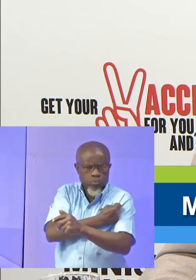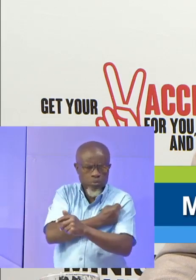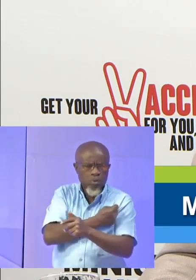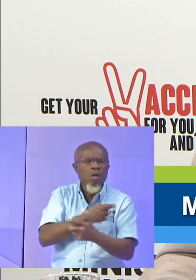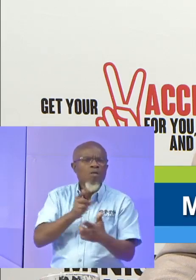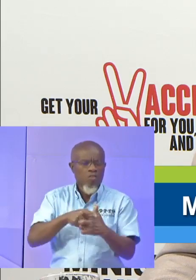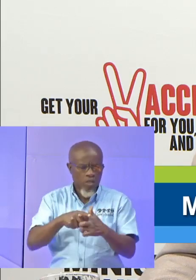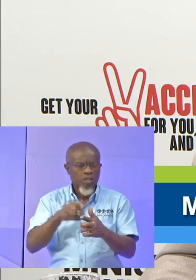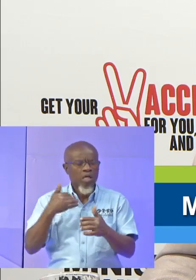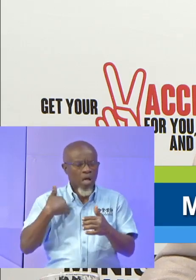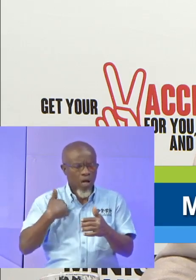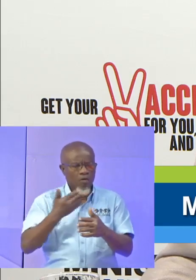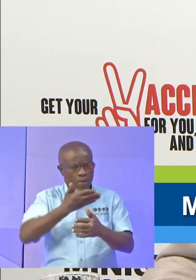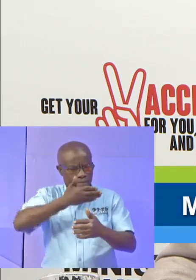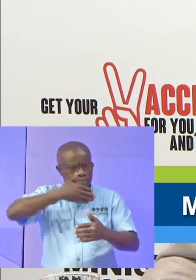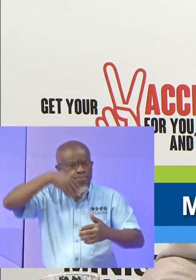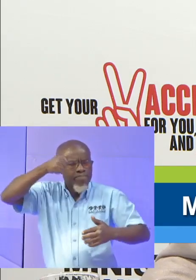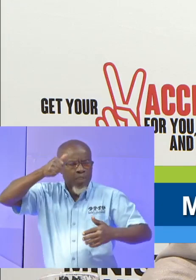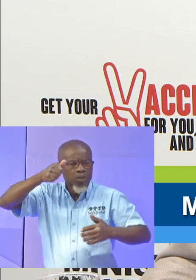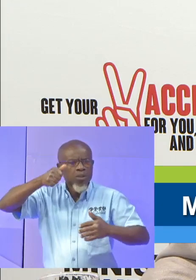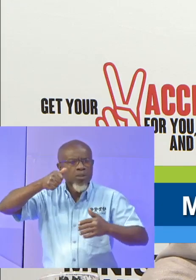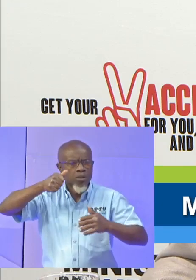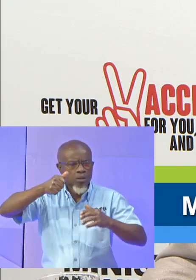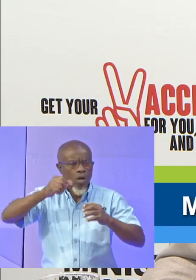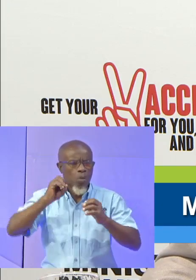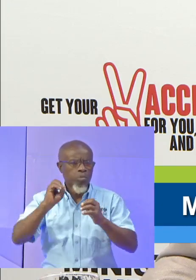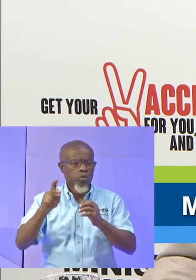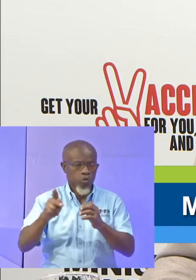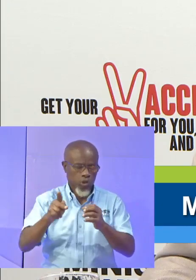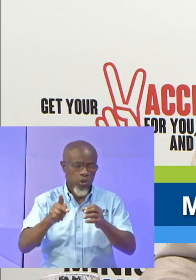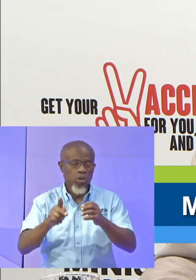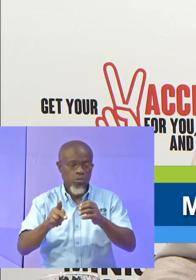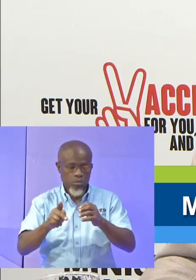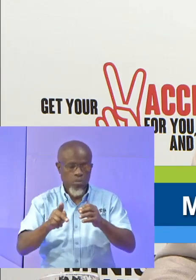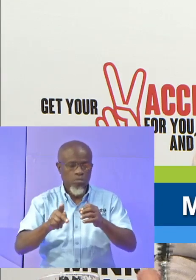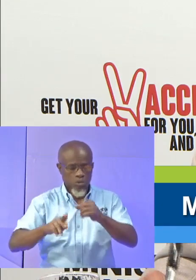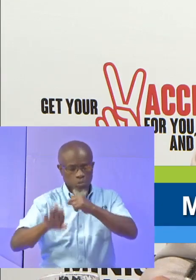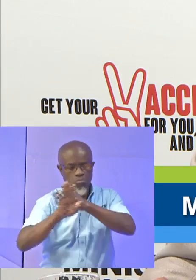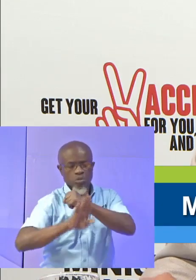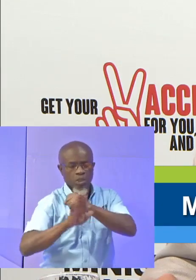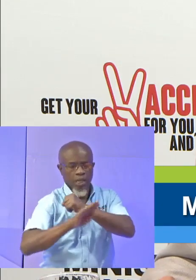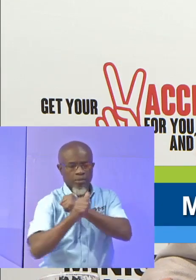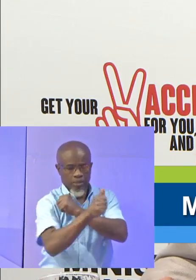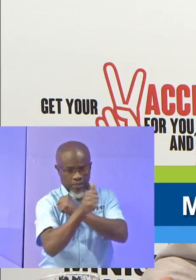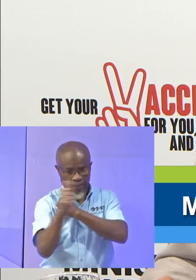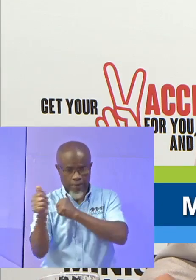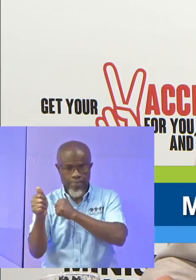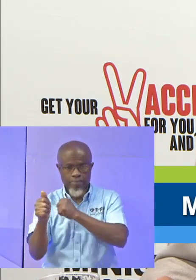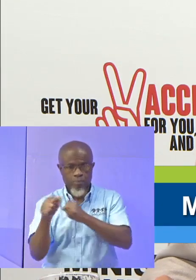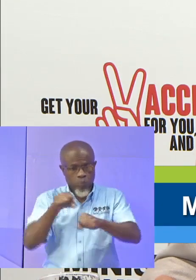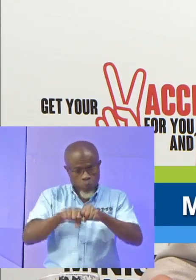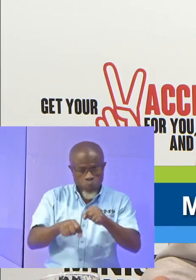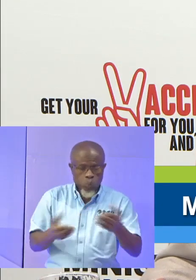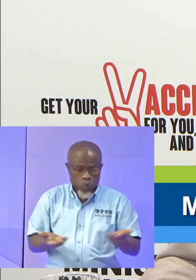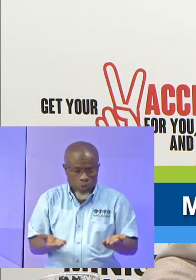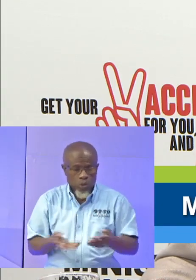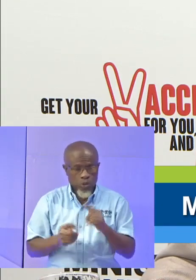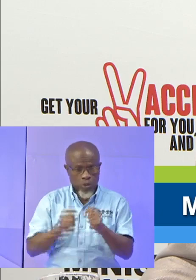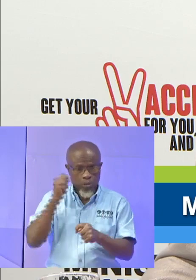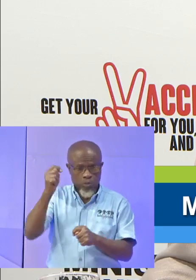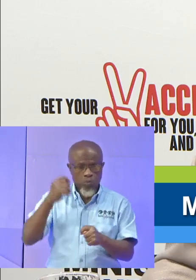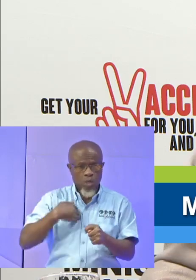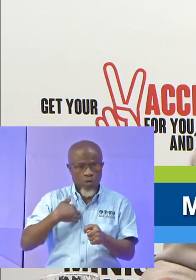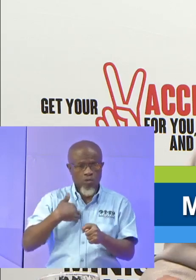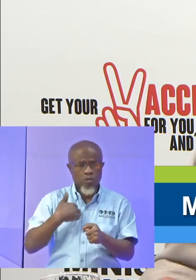degree of protection against the Omicron variant. So in Trinidad and Tobago, we have just over 100,000